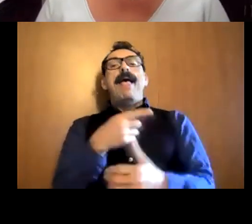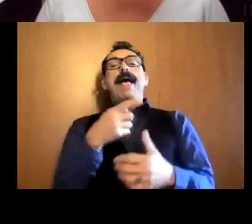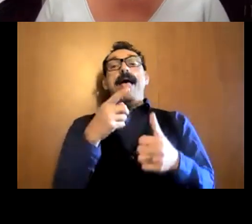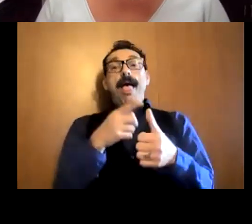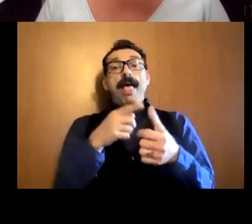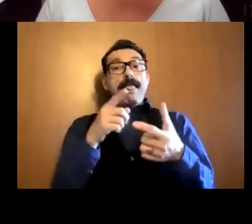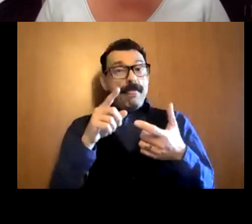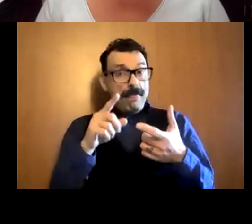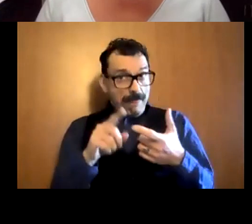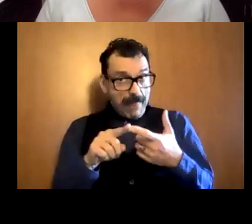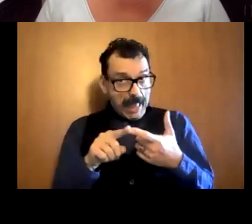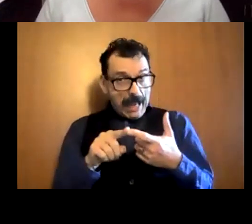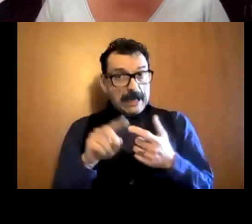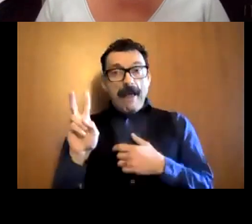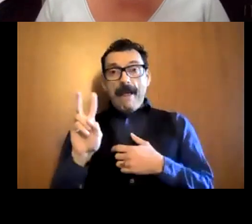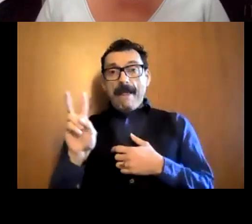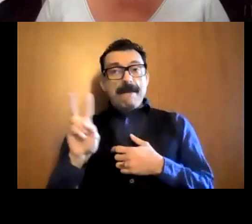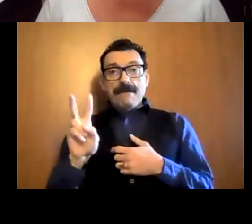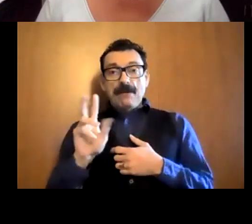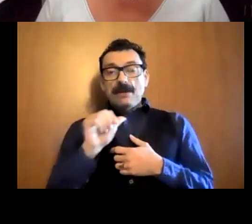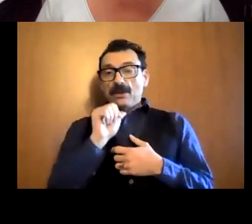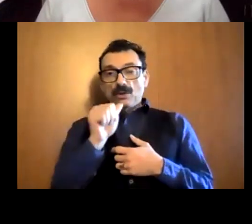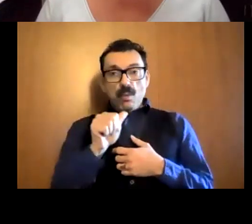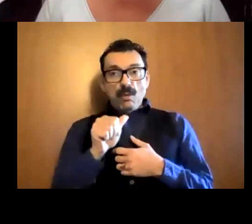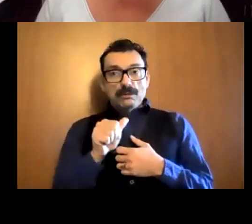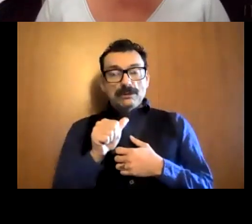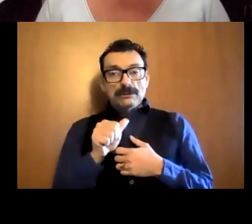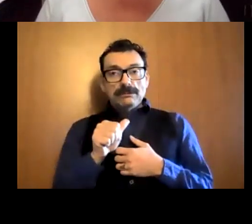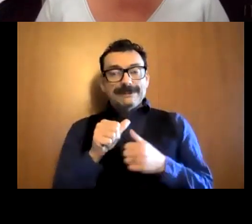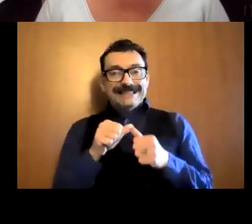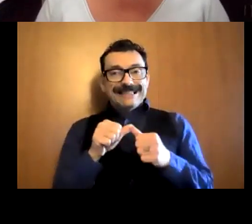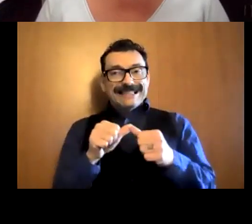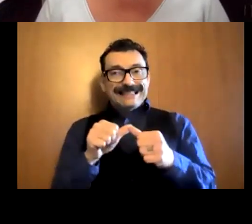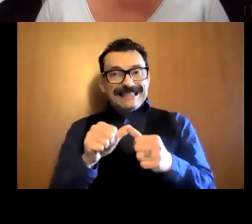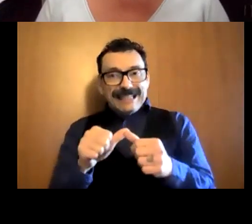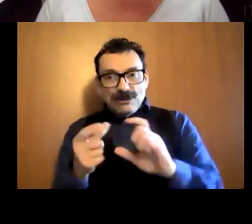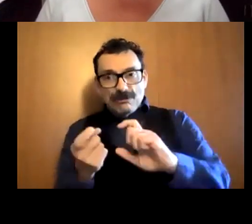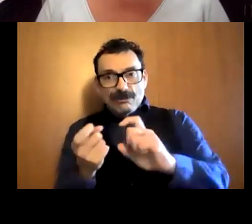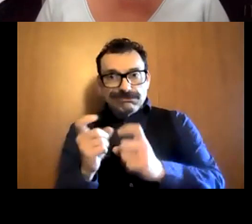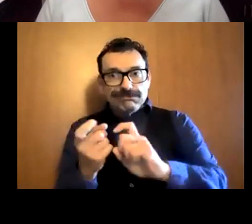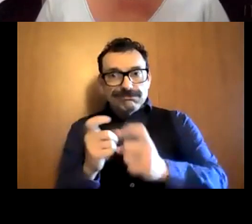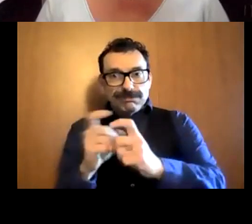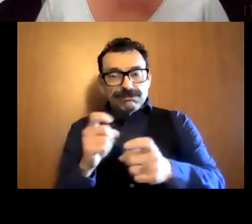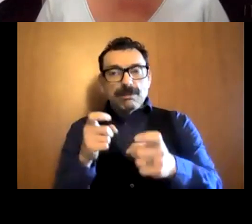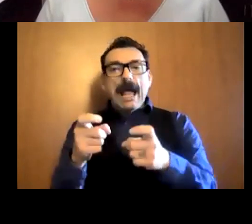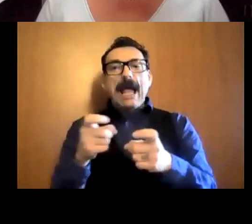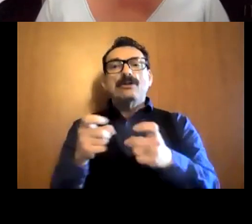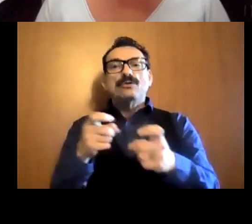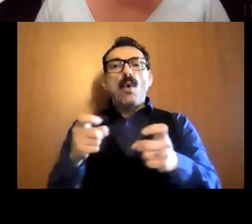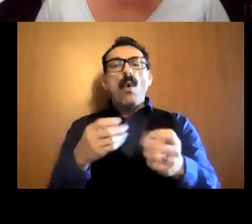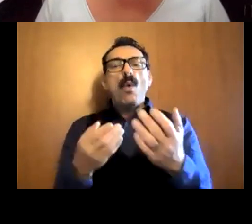virus emerge and having control over new infections that we're seeing in the